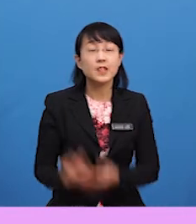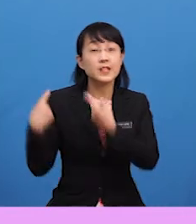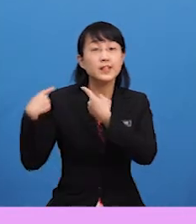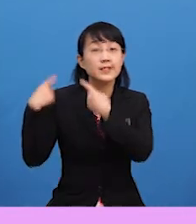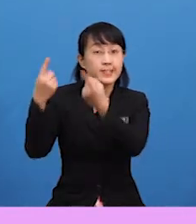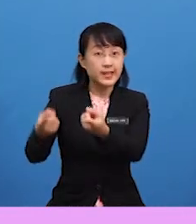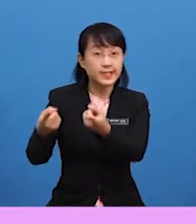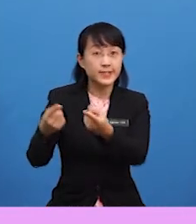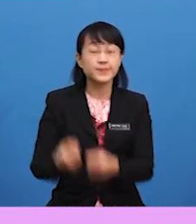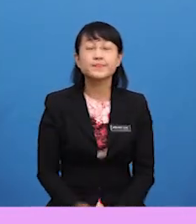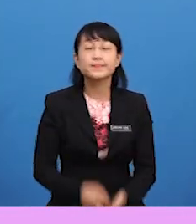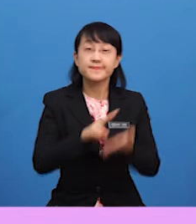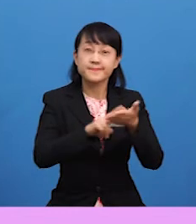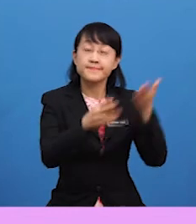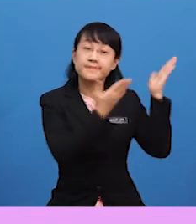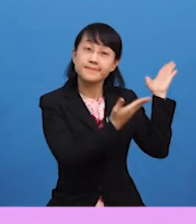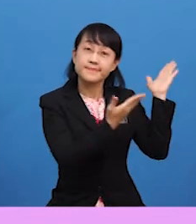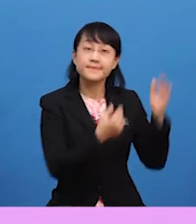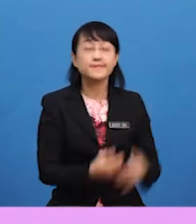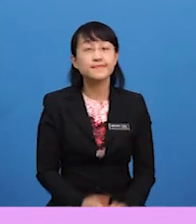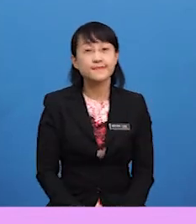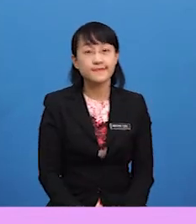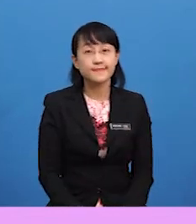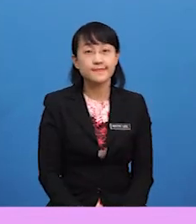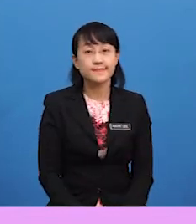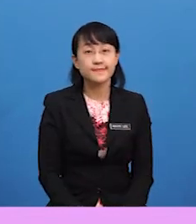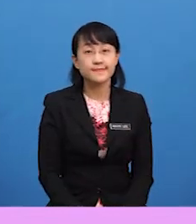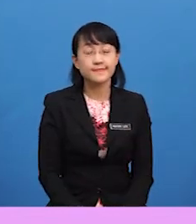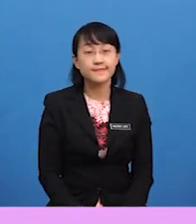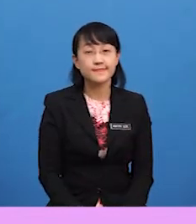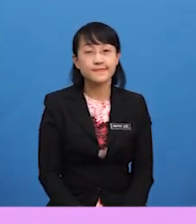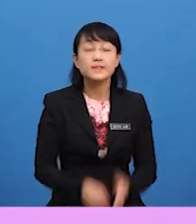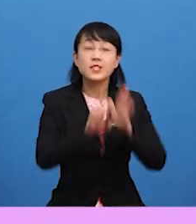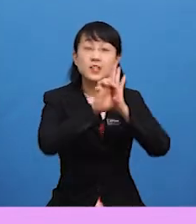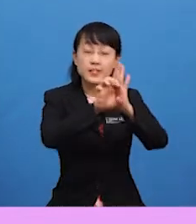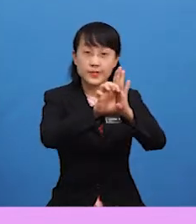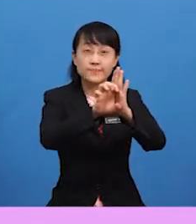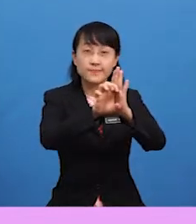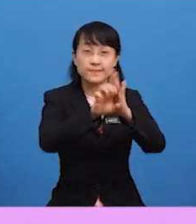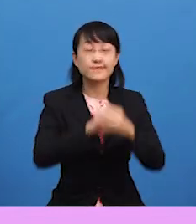Since is used to show the result of someone's actions. For example,